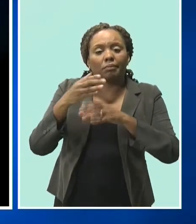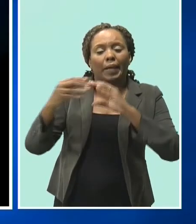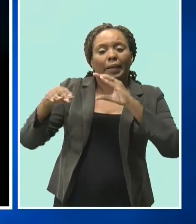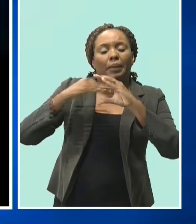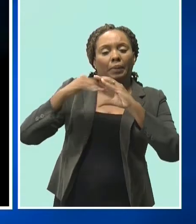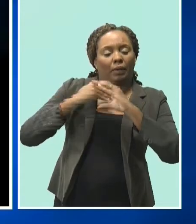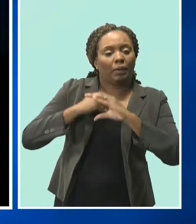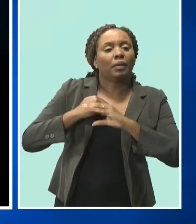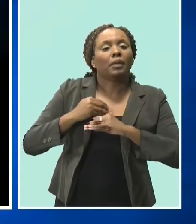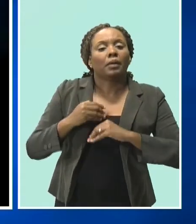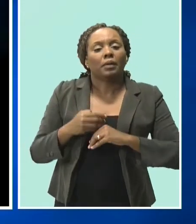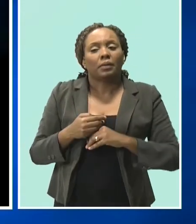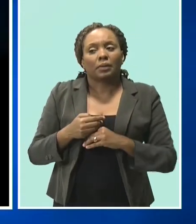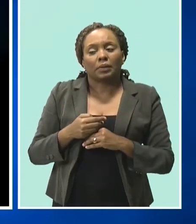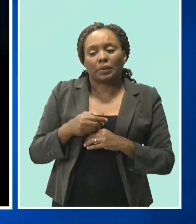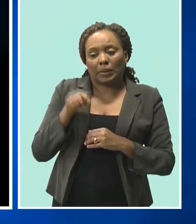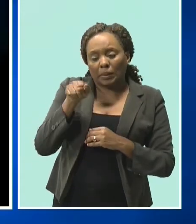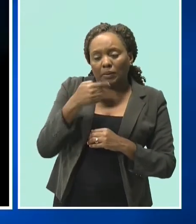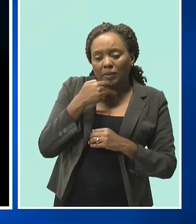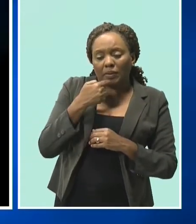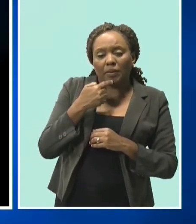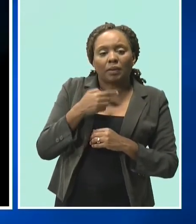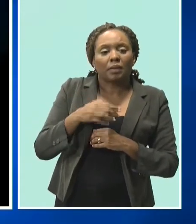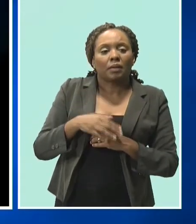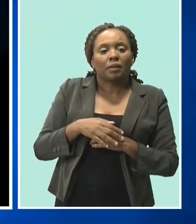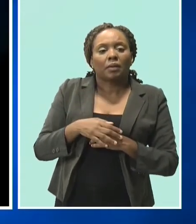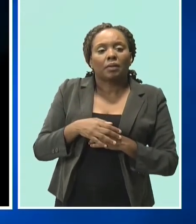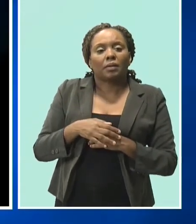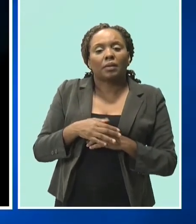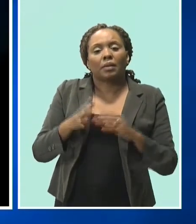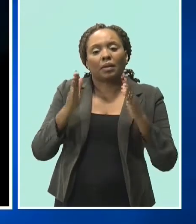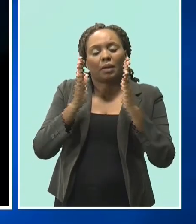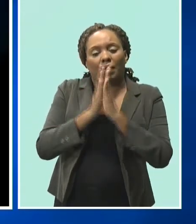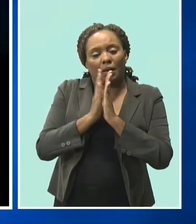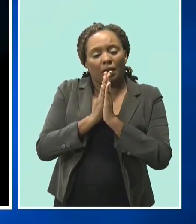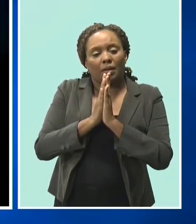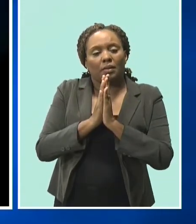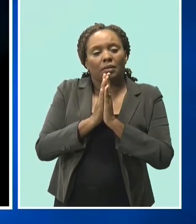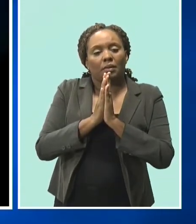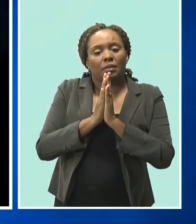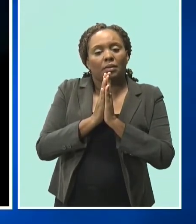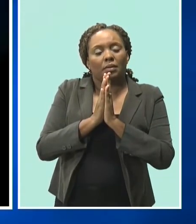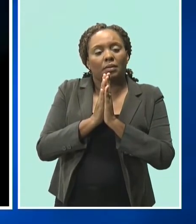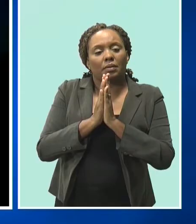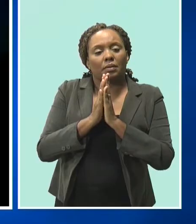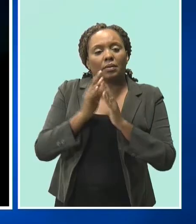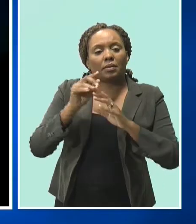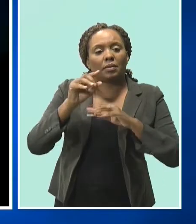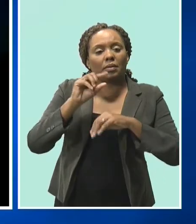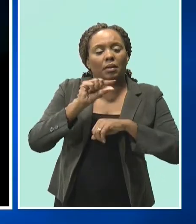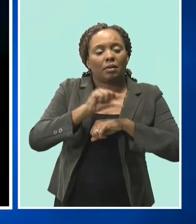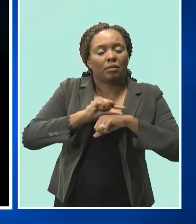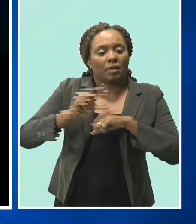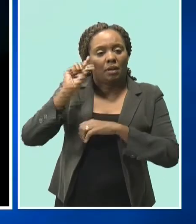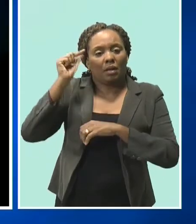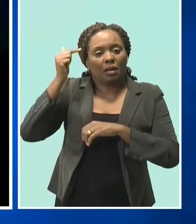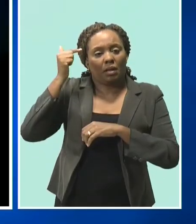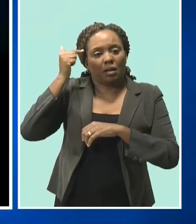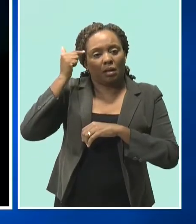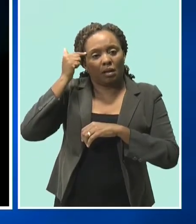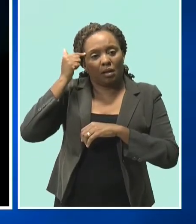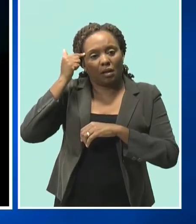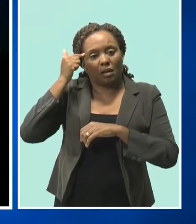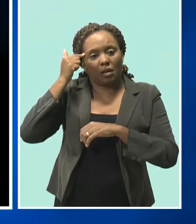from them stating that they have requested that the government releases the